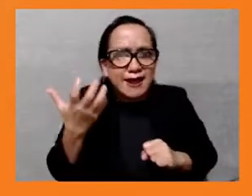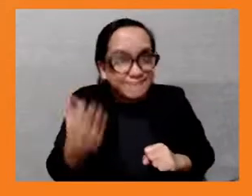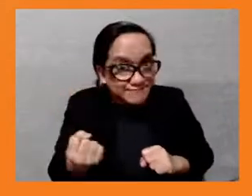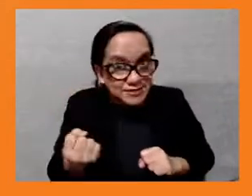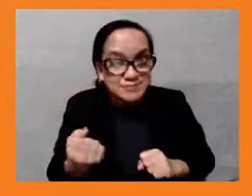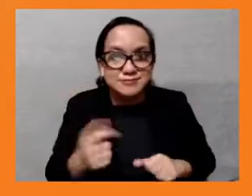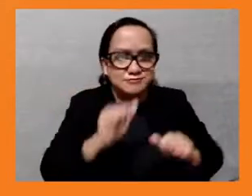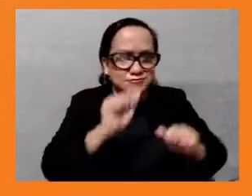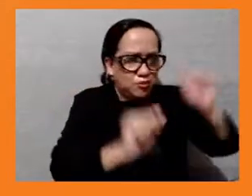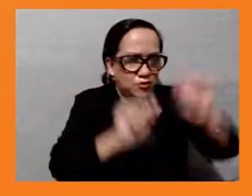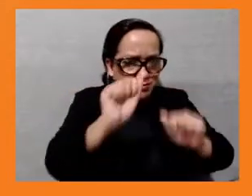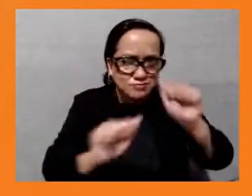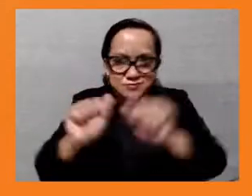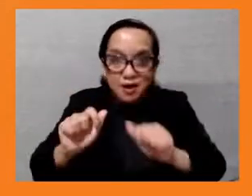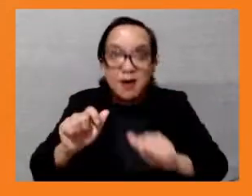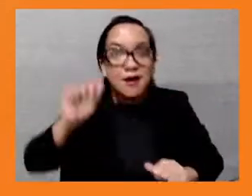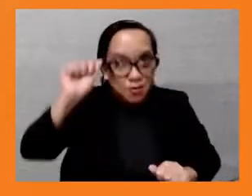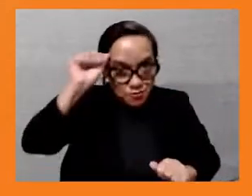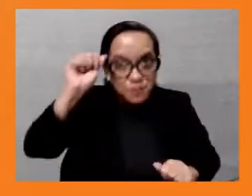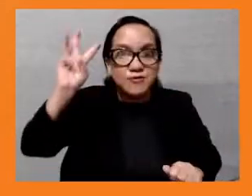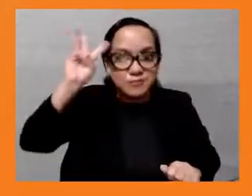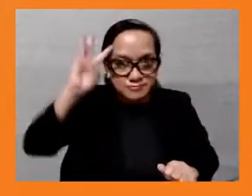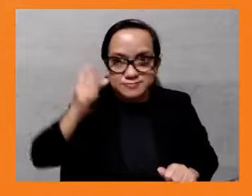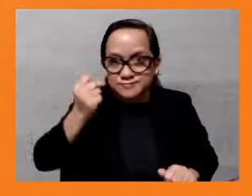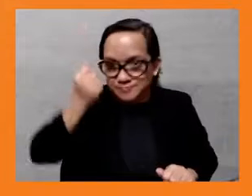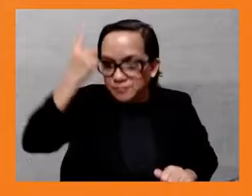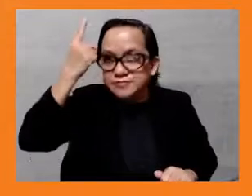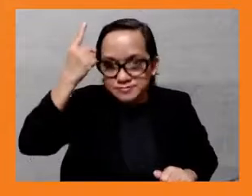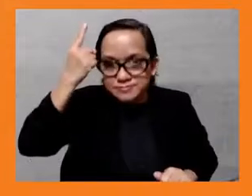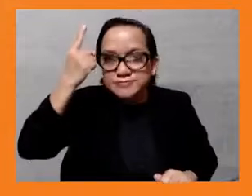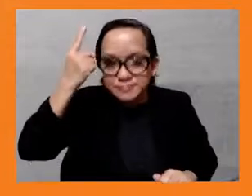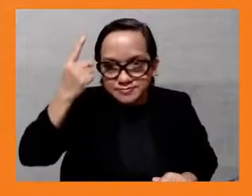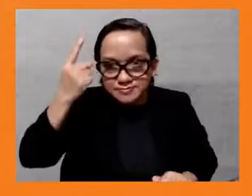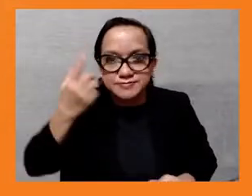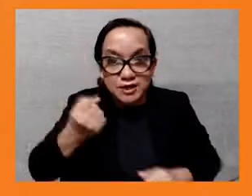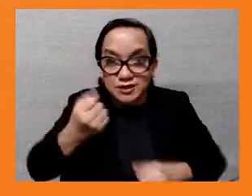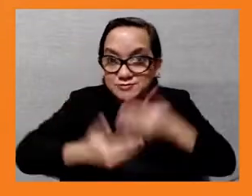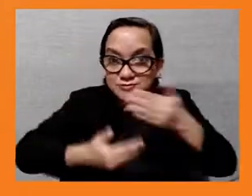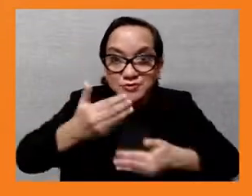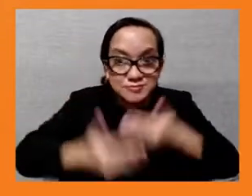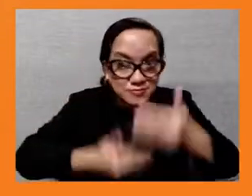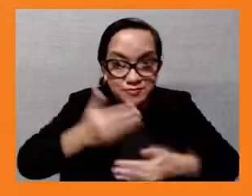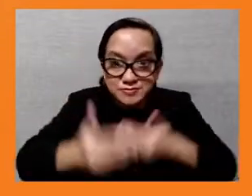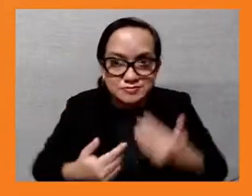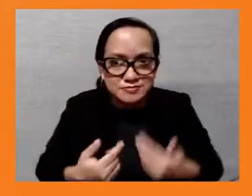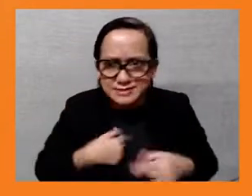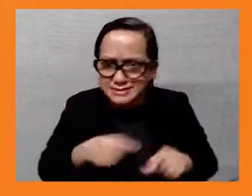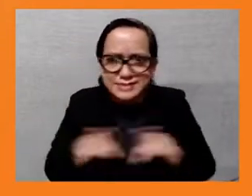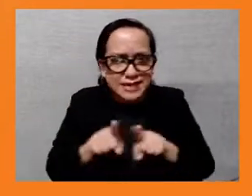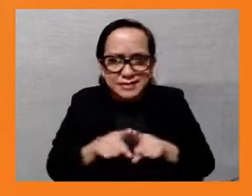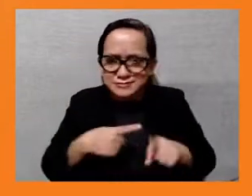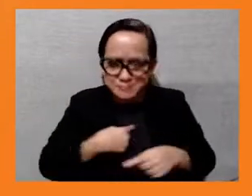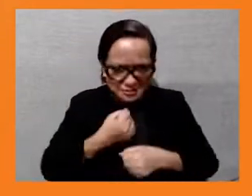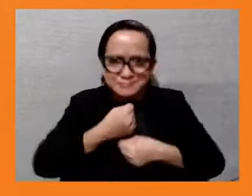Grievance redress mechanisms. We've been doing studies on this, and I think this also comes out through the work that